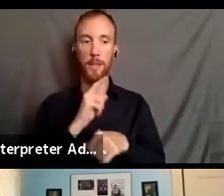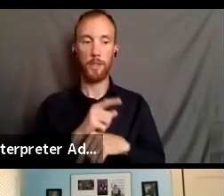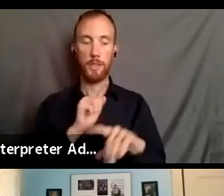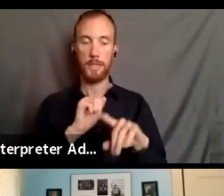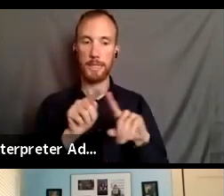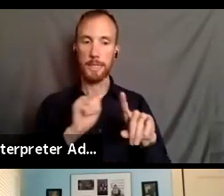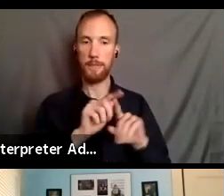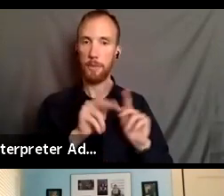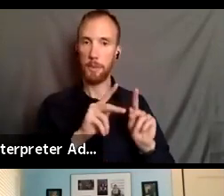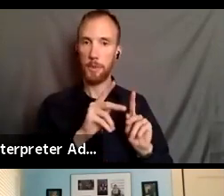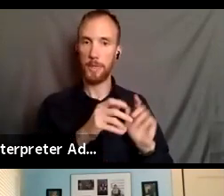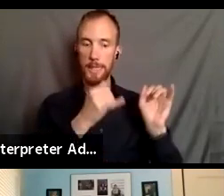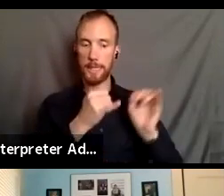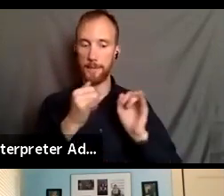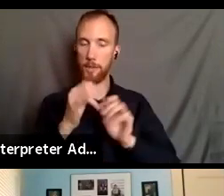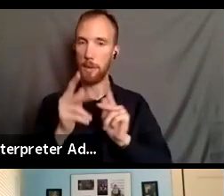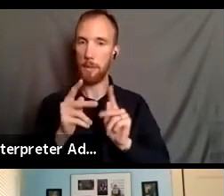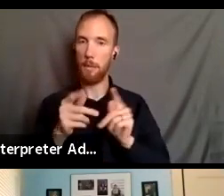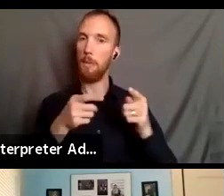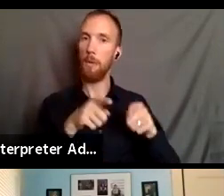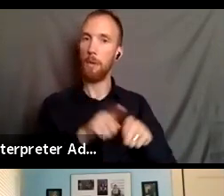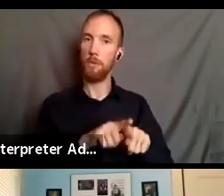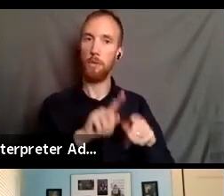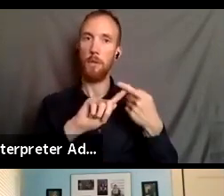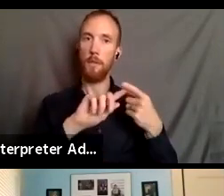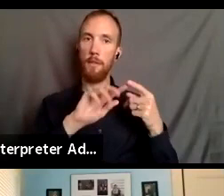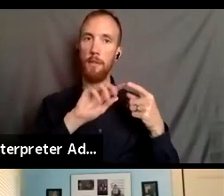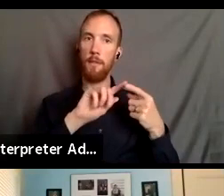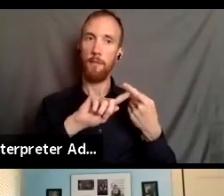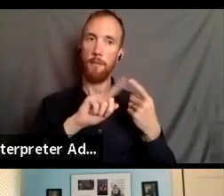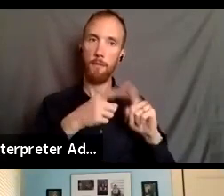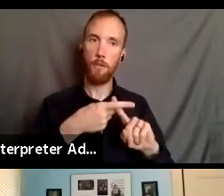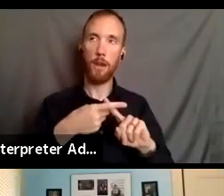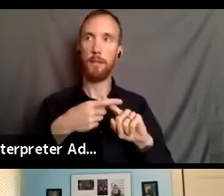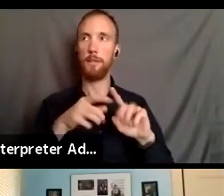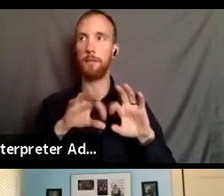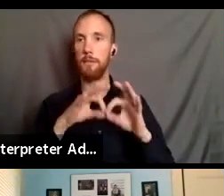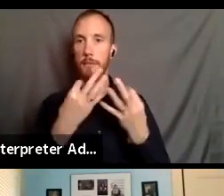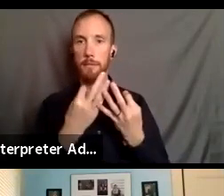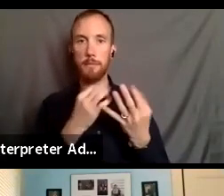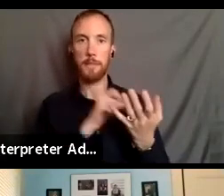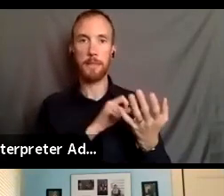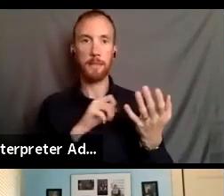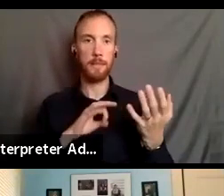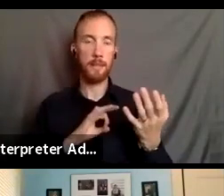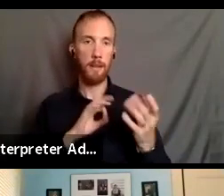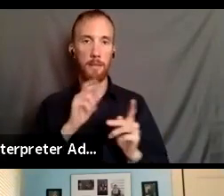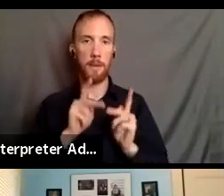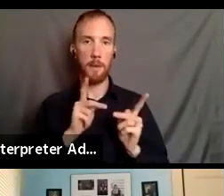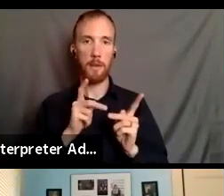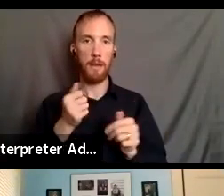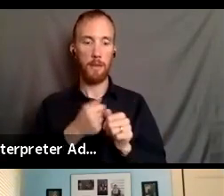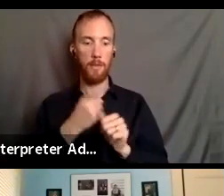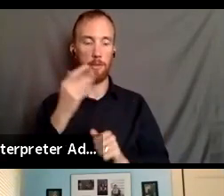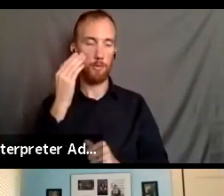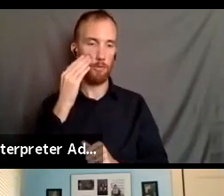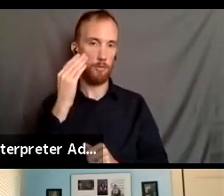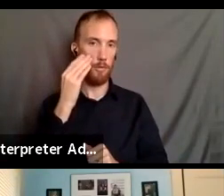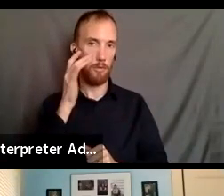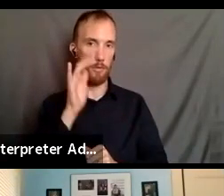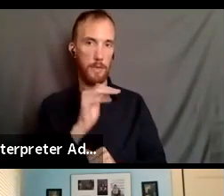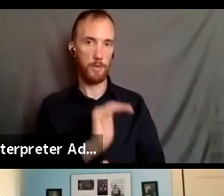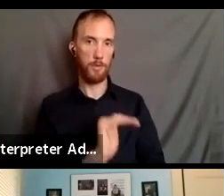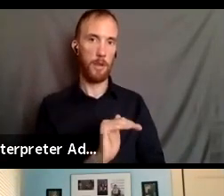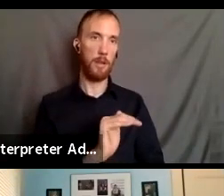the family as well as the friends and the staff members who knew the affected child that we have a